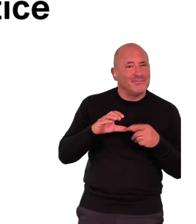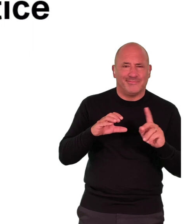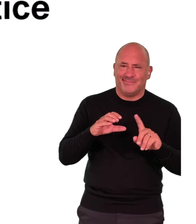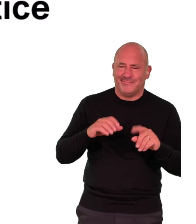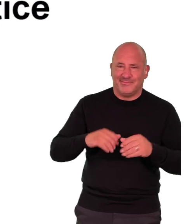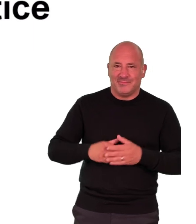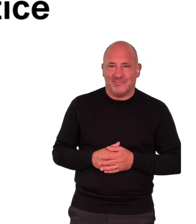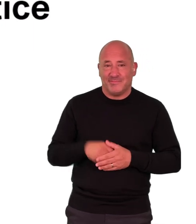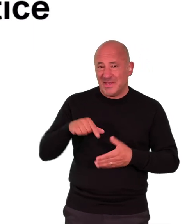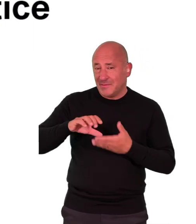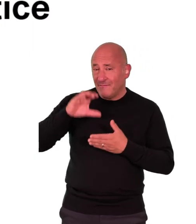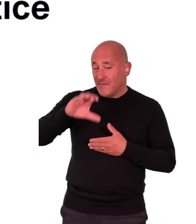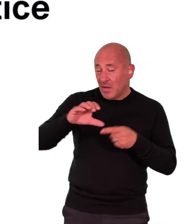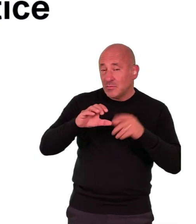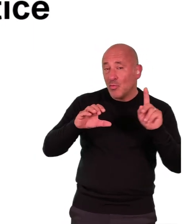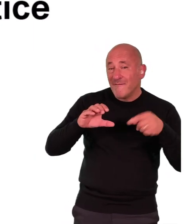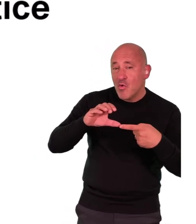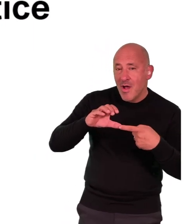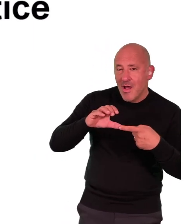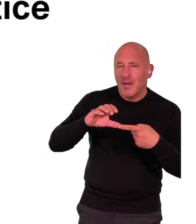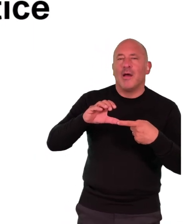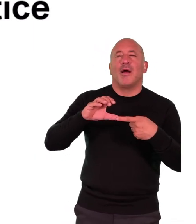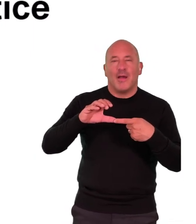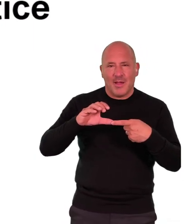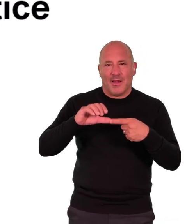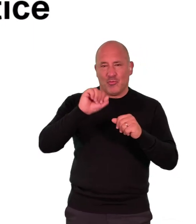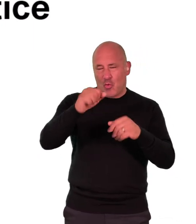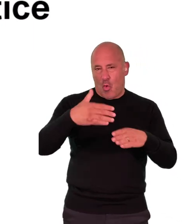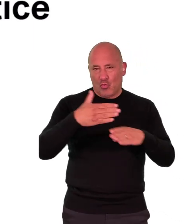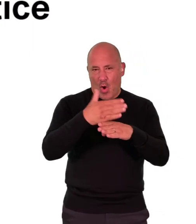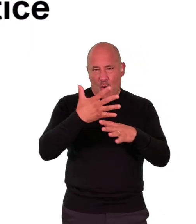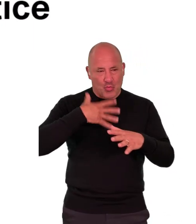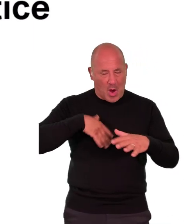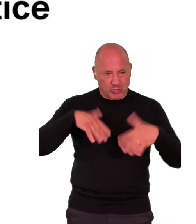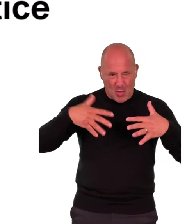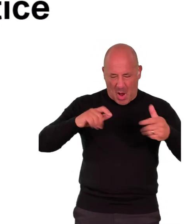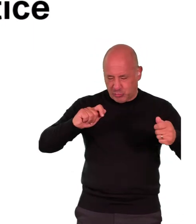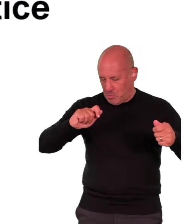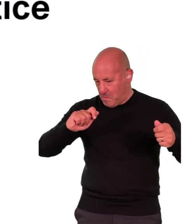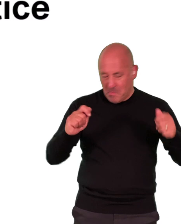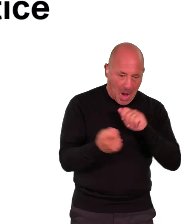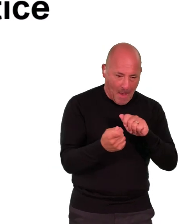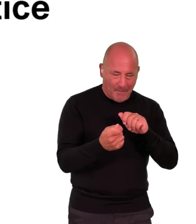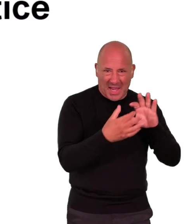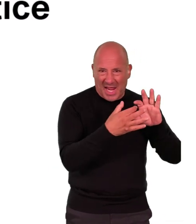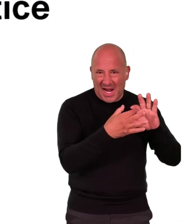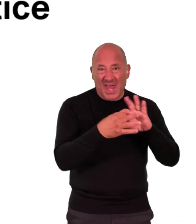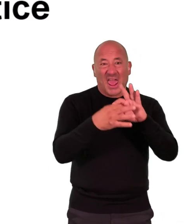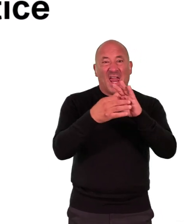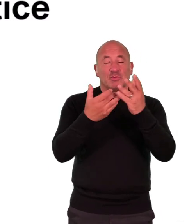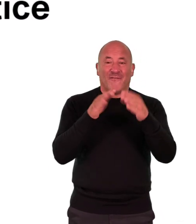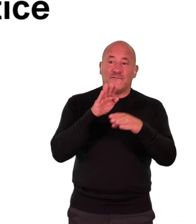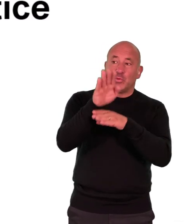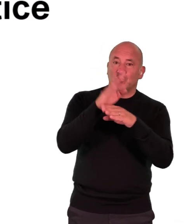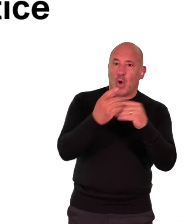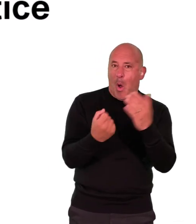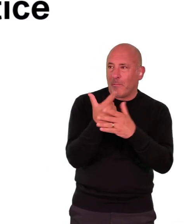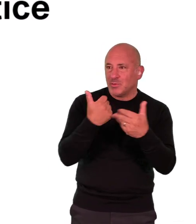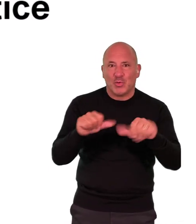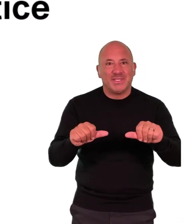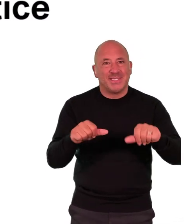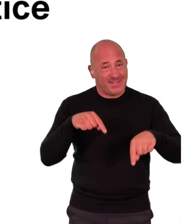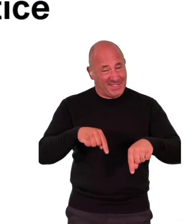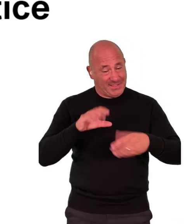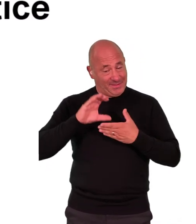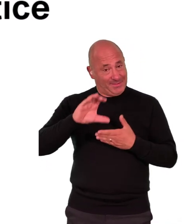example, audiences or visitors. Instead, it's a fund that's all about you making a meaningful shift